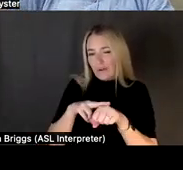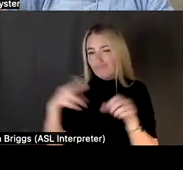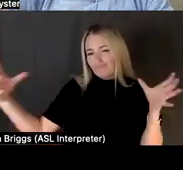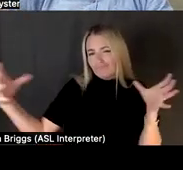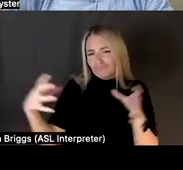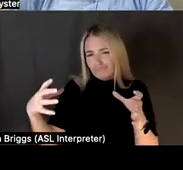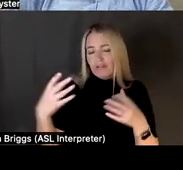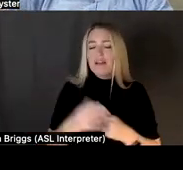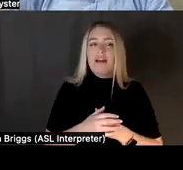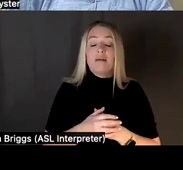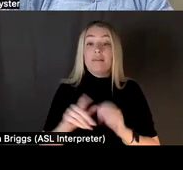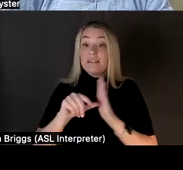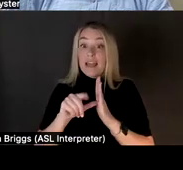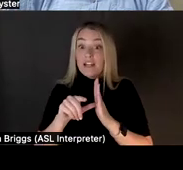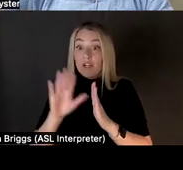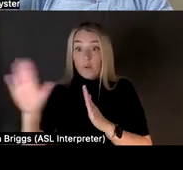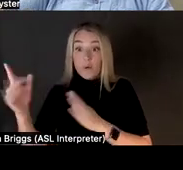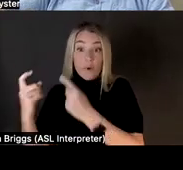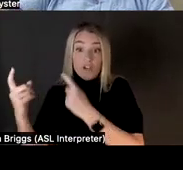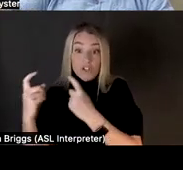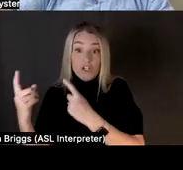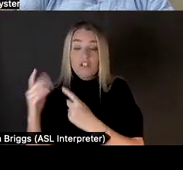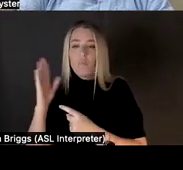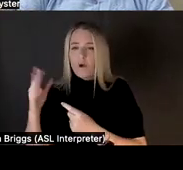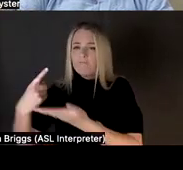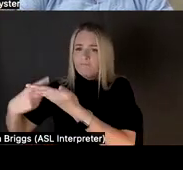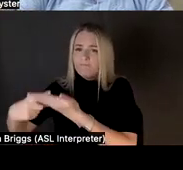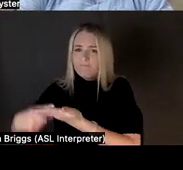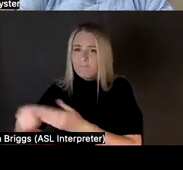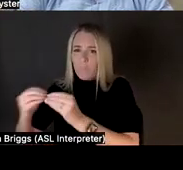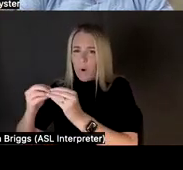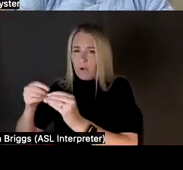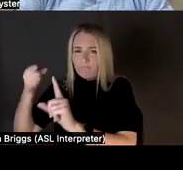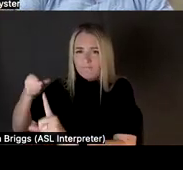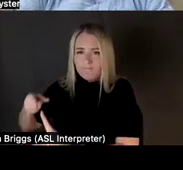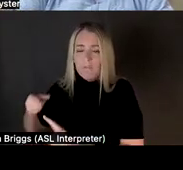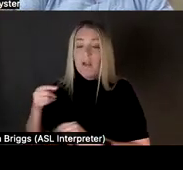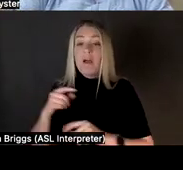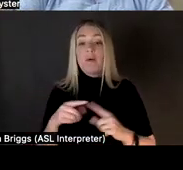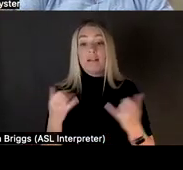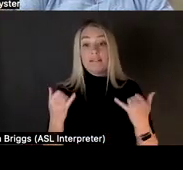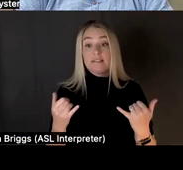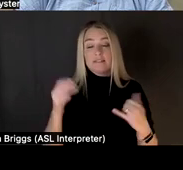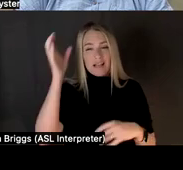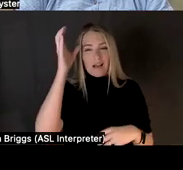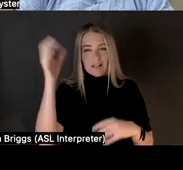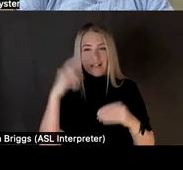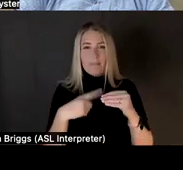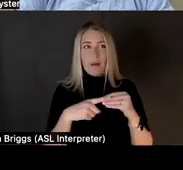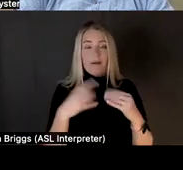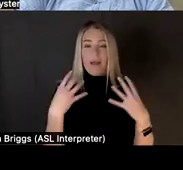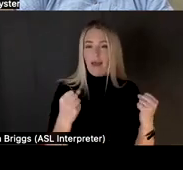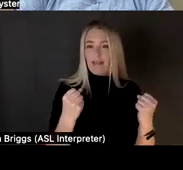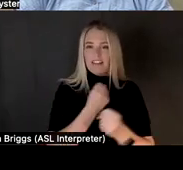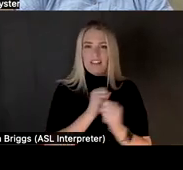questions that have arisen. But I just wanted to kind of frame the concept of health and